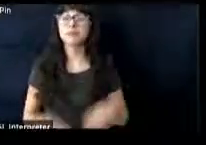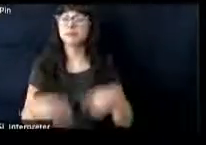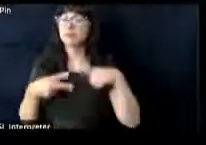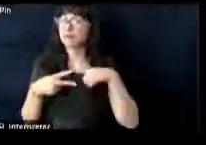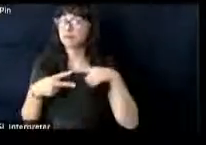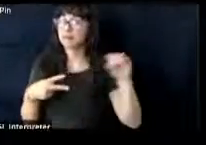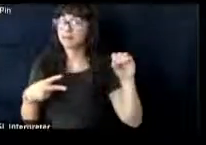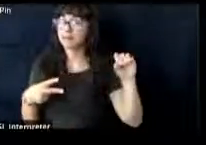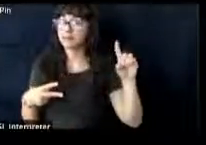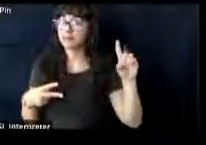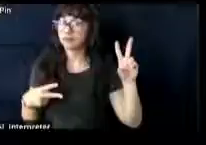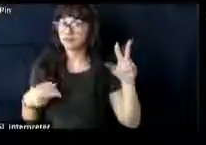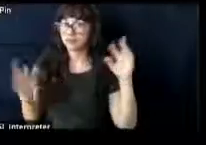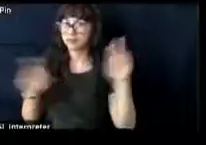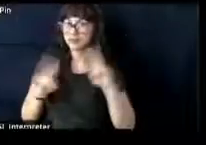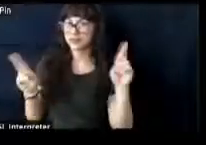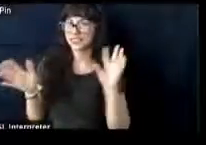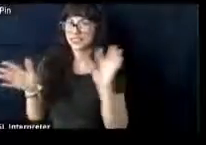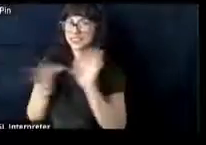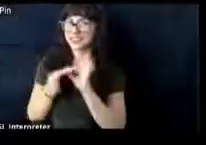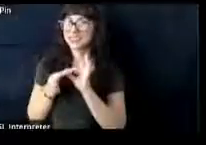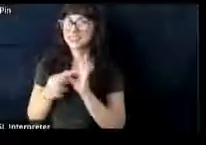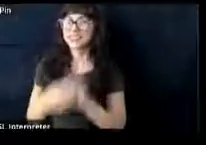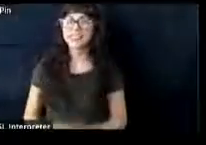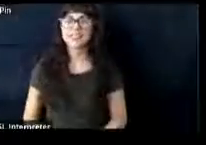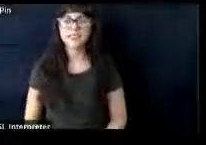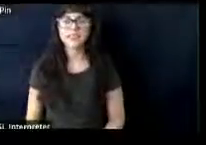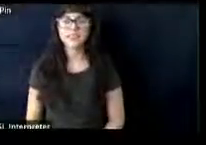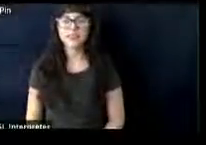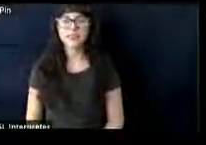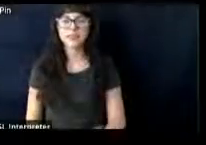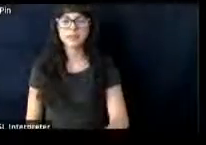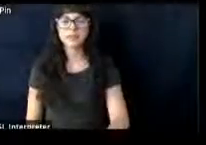012, I will be promoting you now.